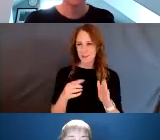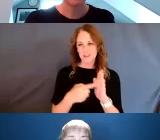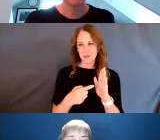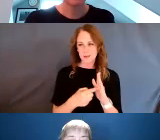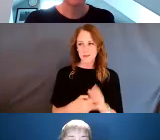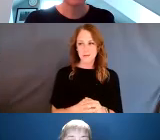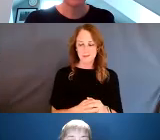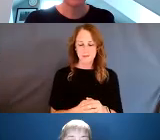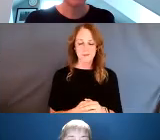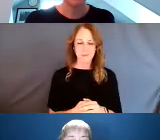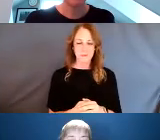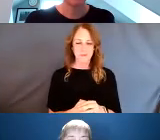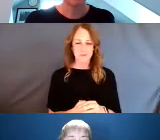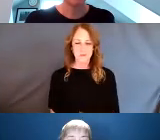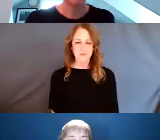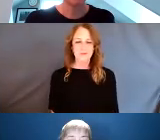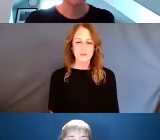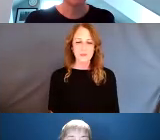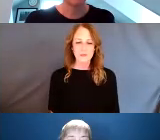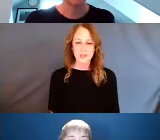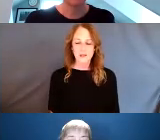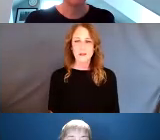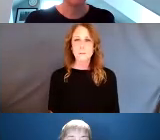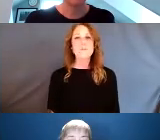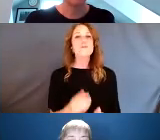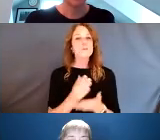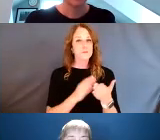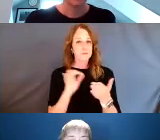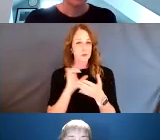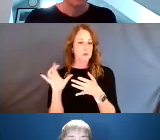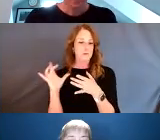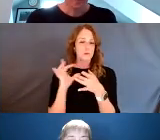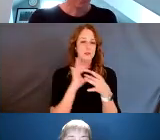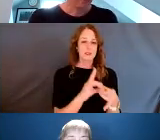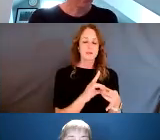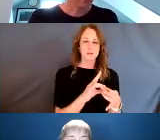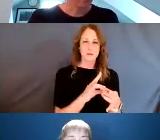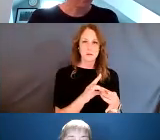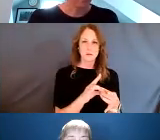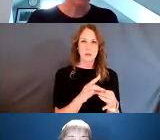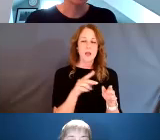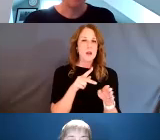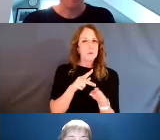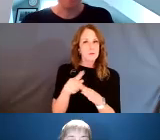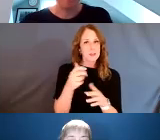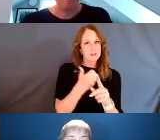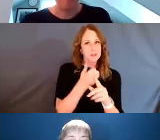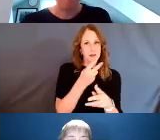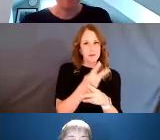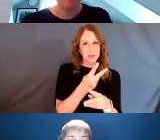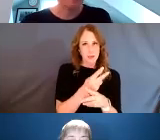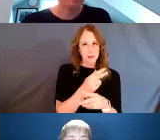Awesome. Excellent. Well, some of these also lead right into the professional self-care as